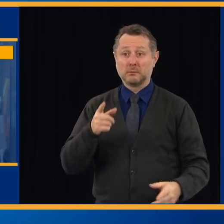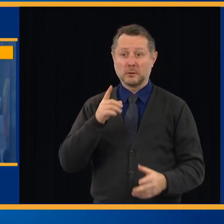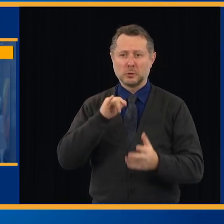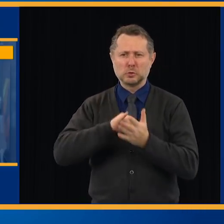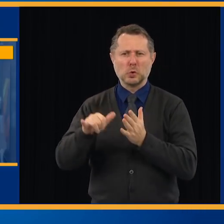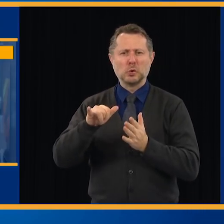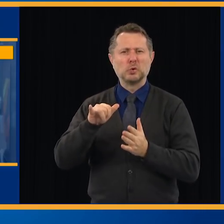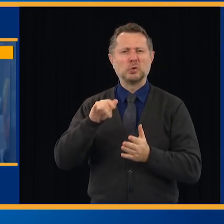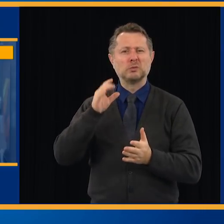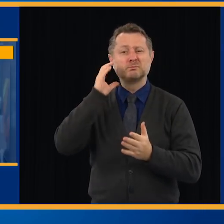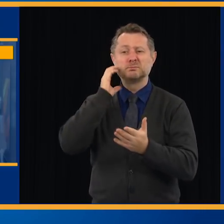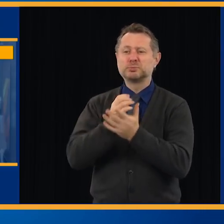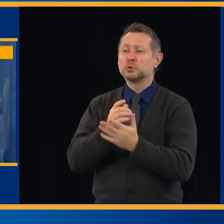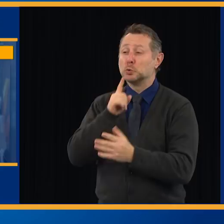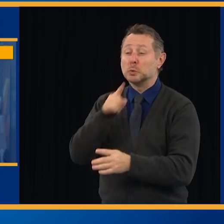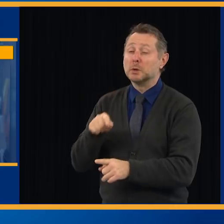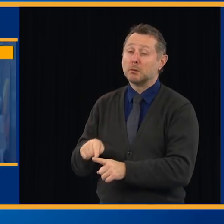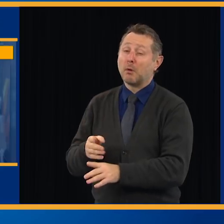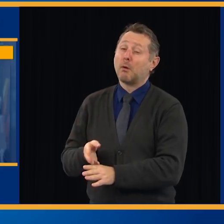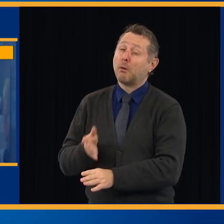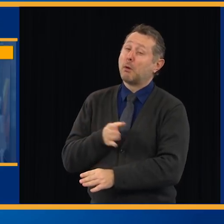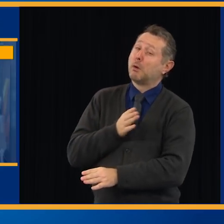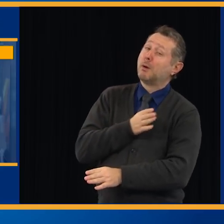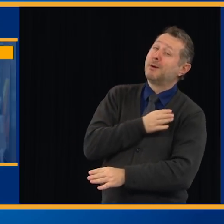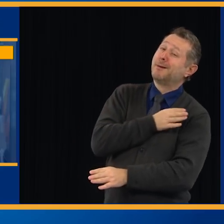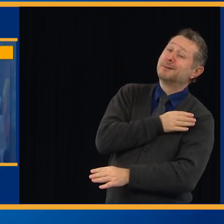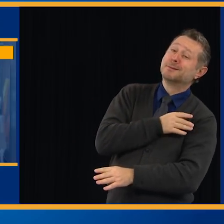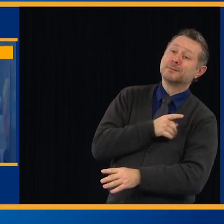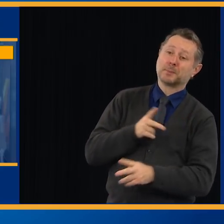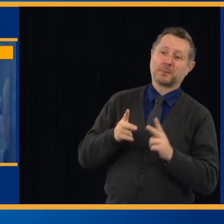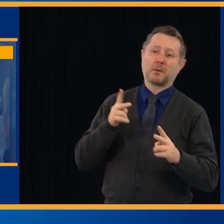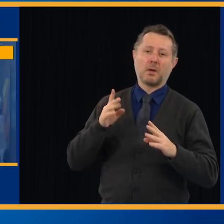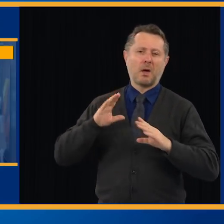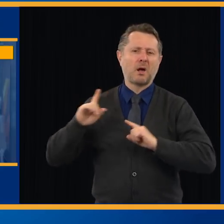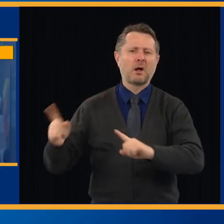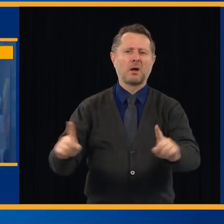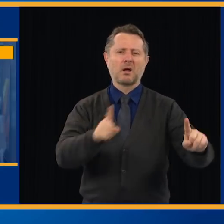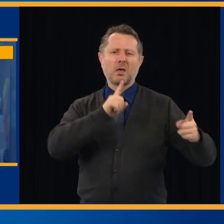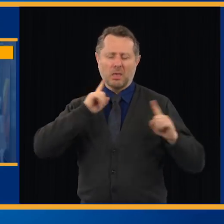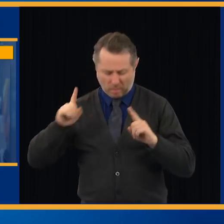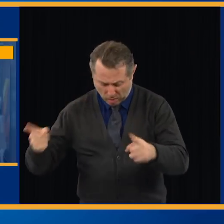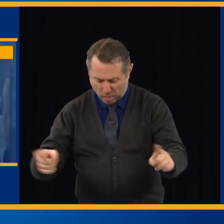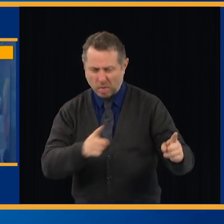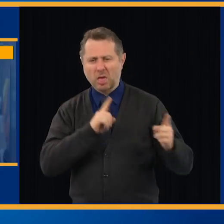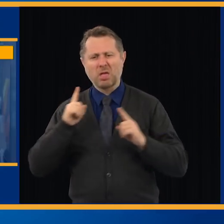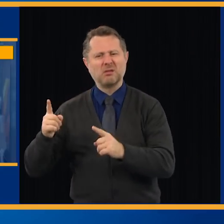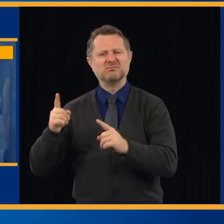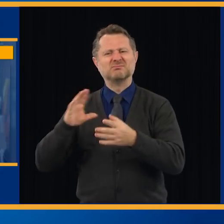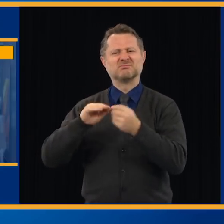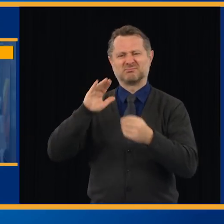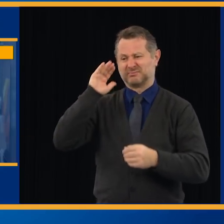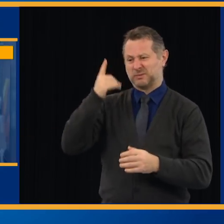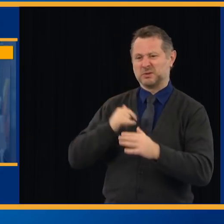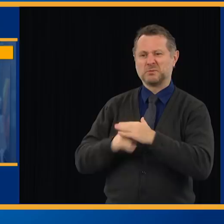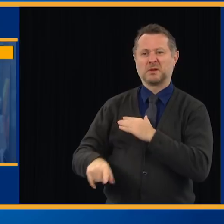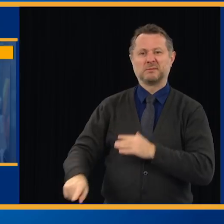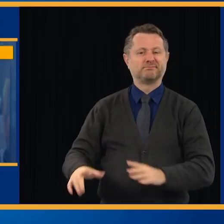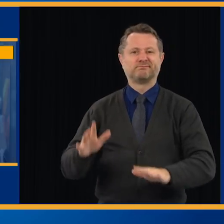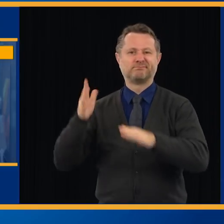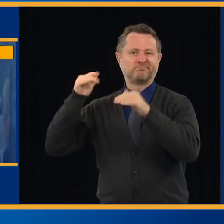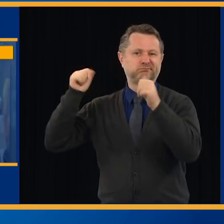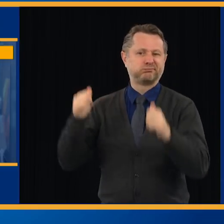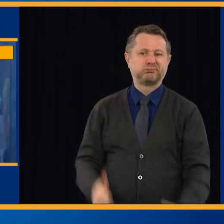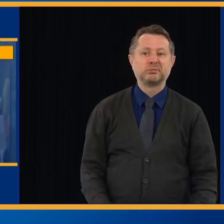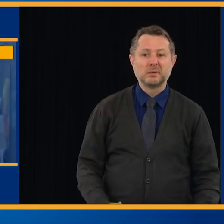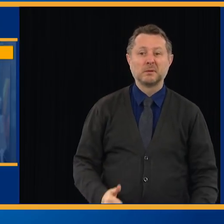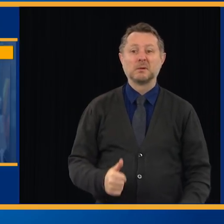in the press and what people have been saying, which is the deterioration of the conditions in the subways. Some crimes are